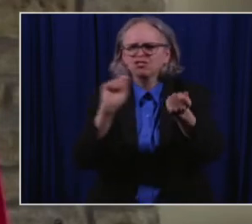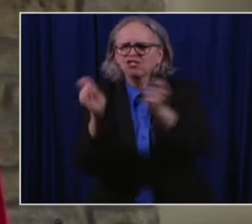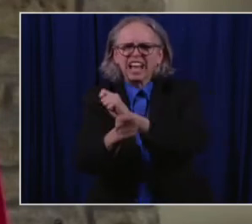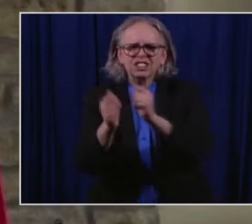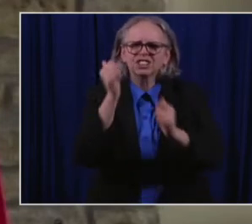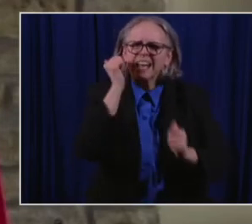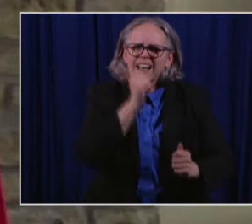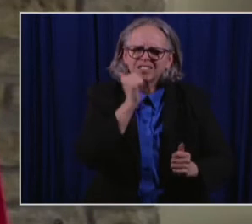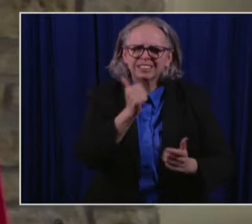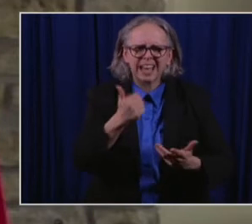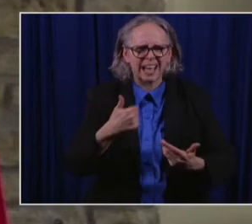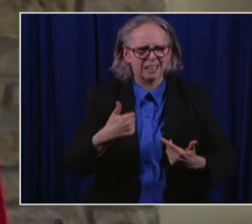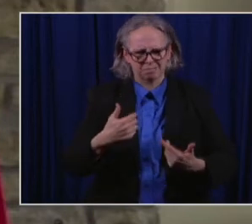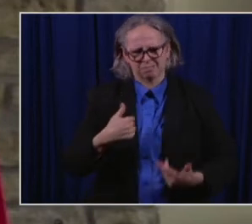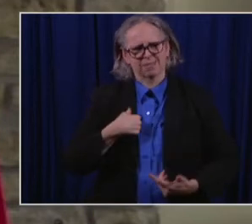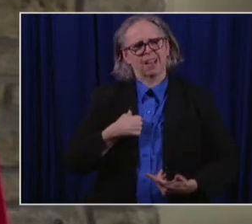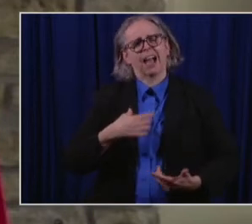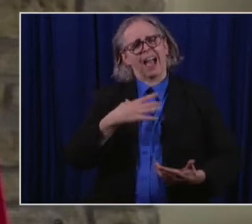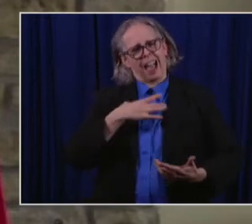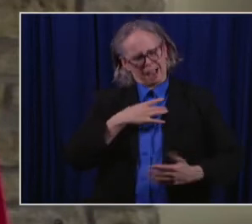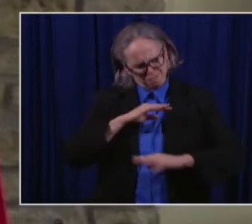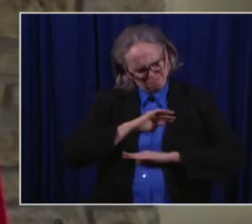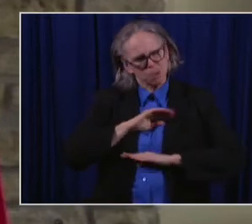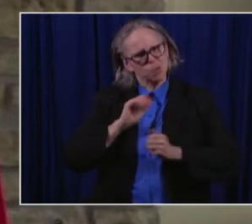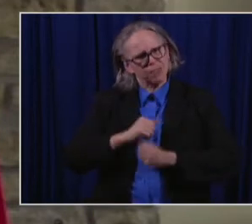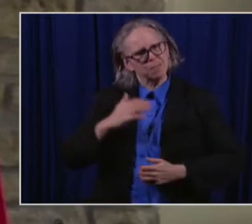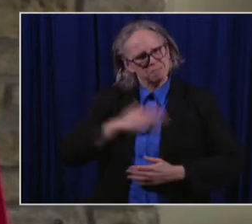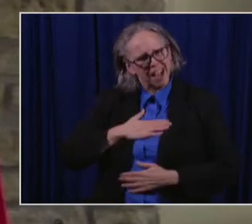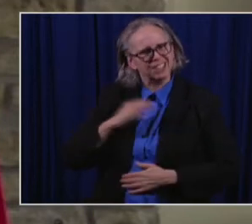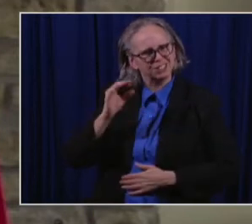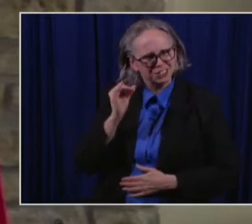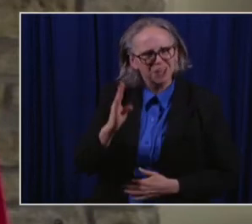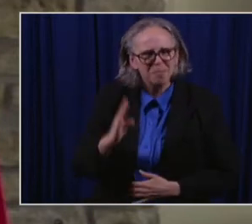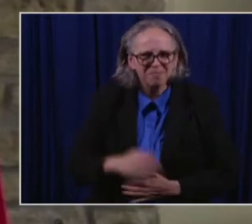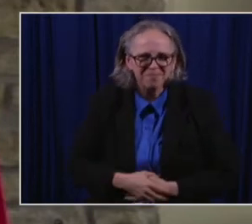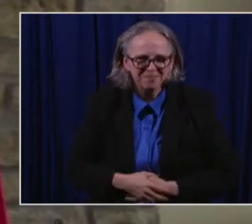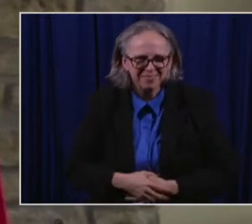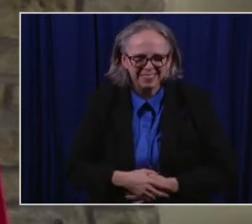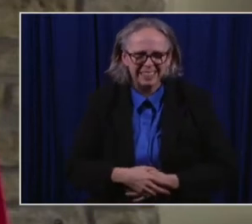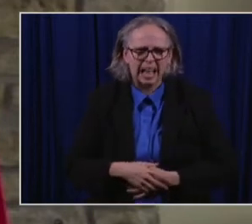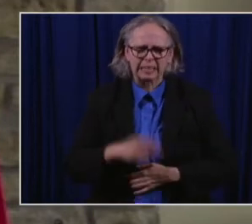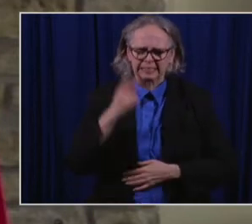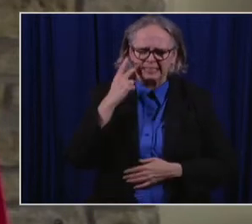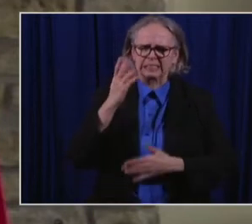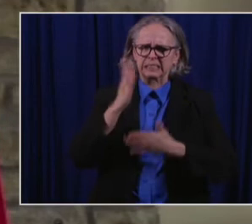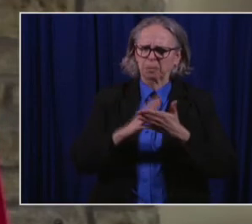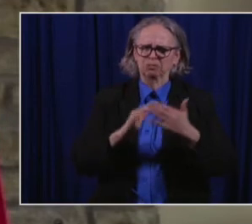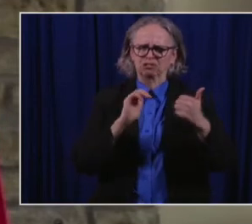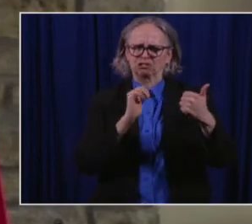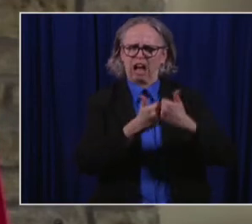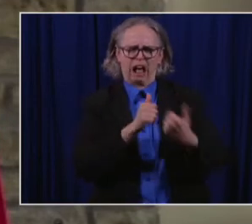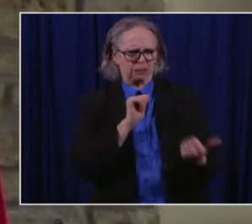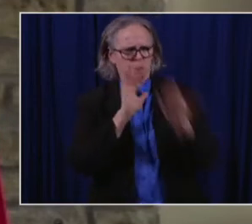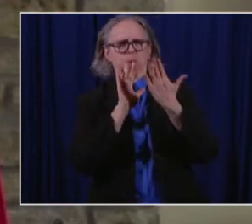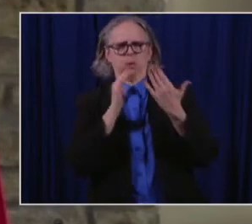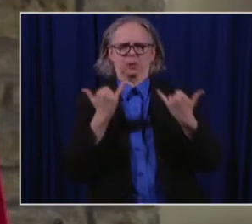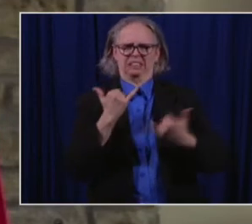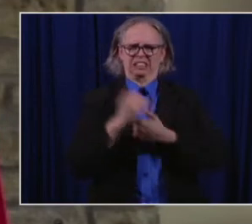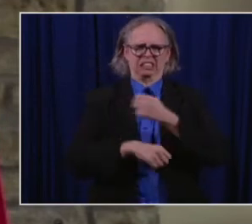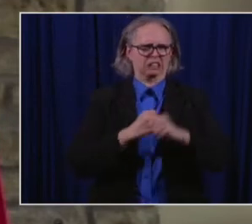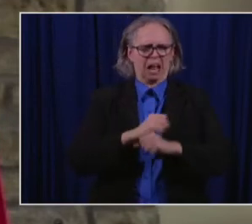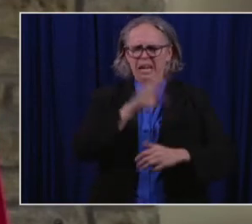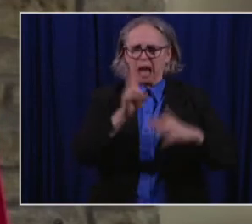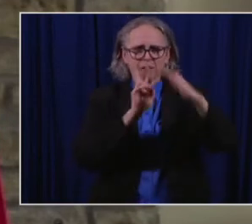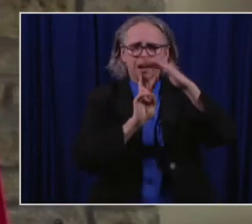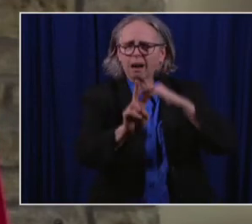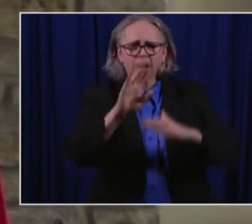job fine, and it presented some interesting challenges this year that no one had expected. I was